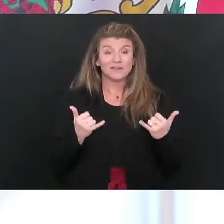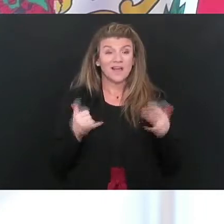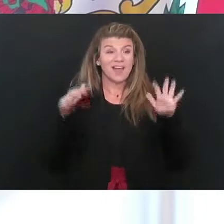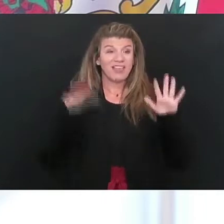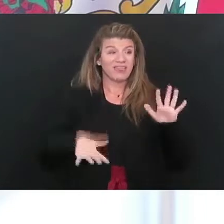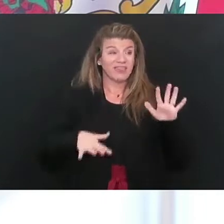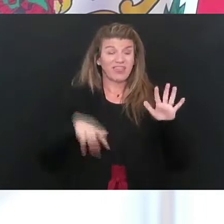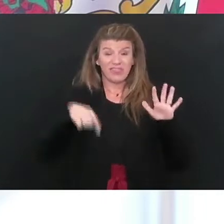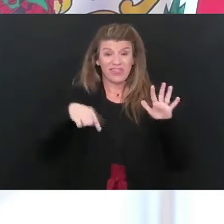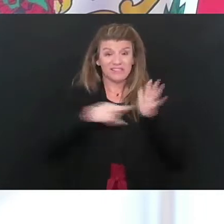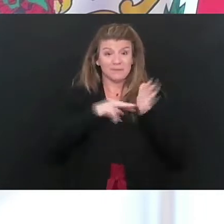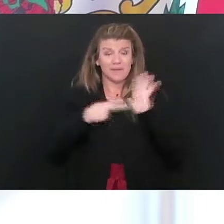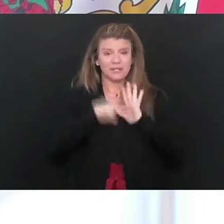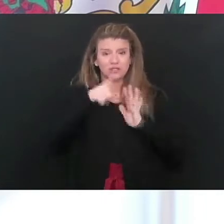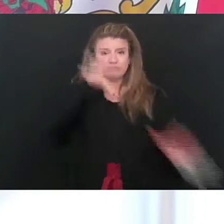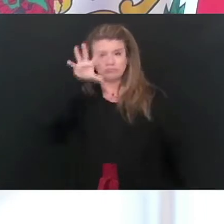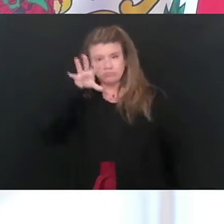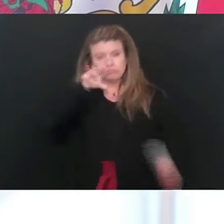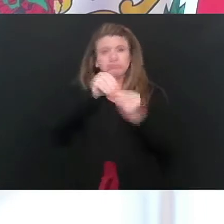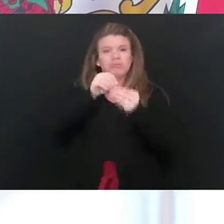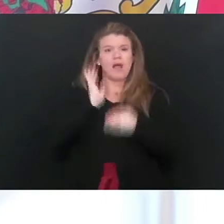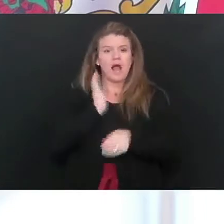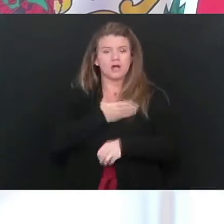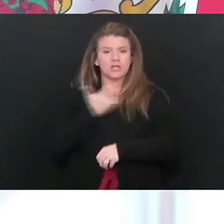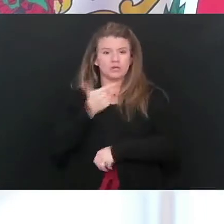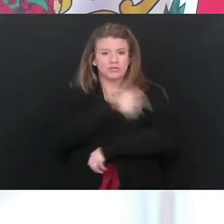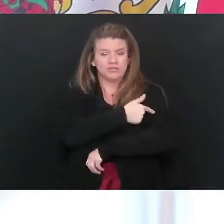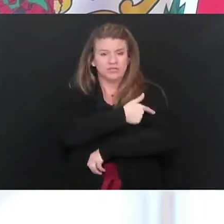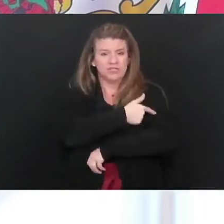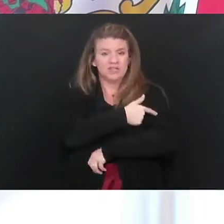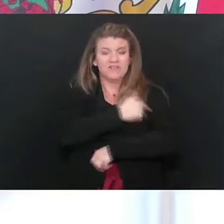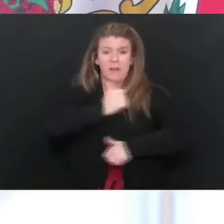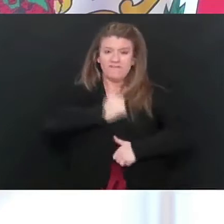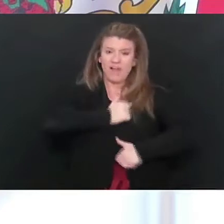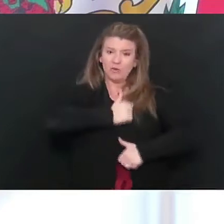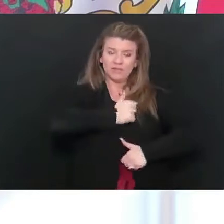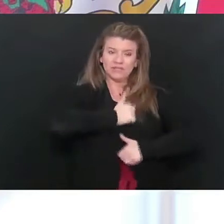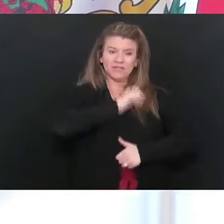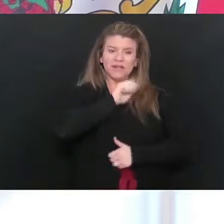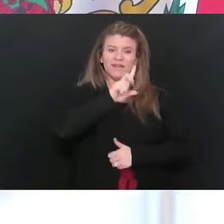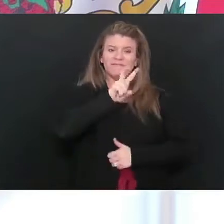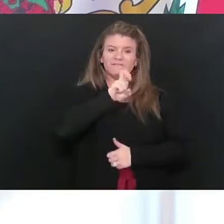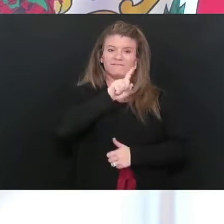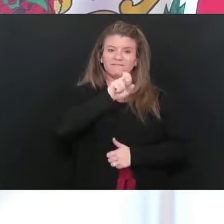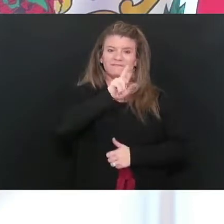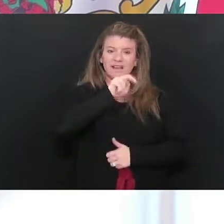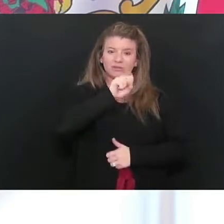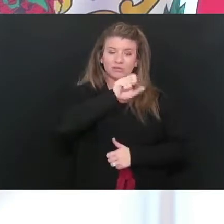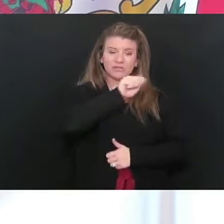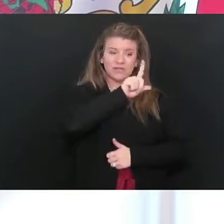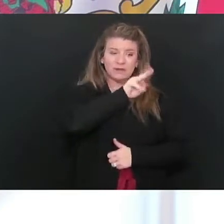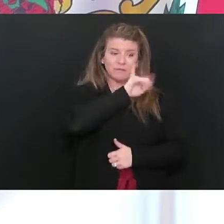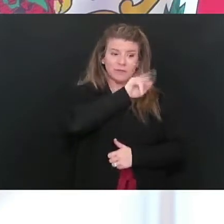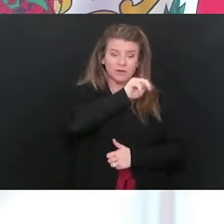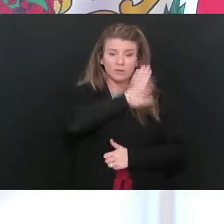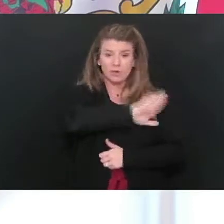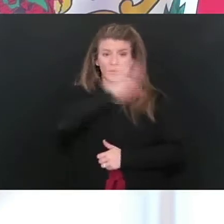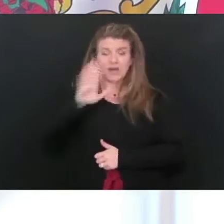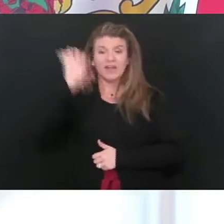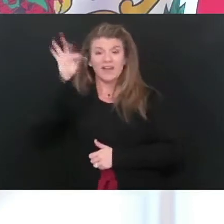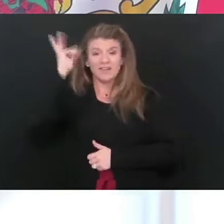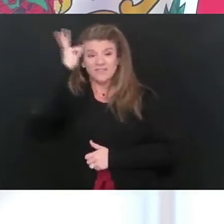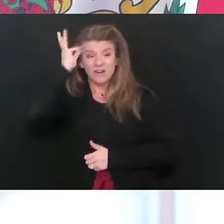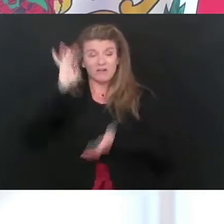means that when you add up in the doses from our Veterans Administration and from the Federal Pharmacy Partnership